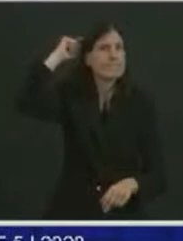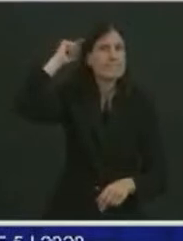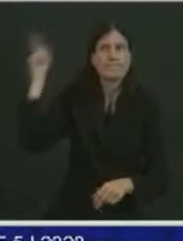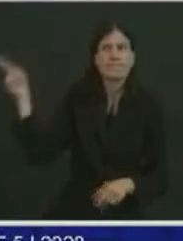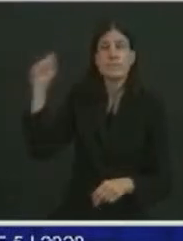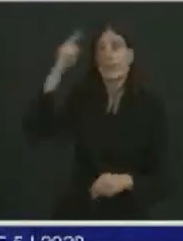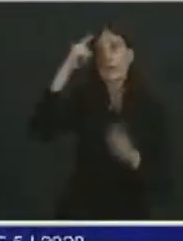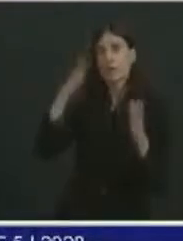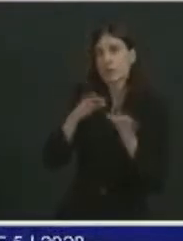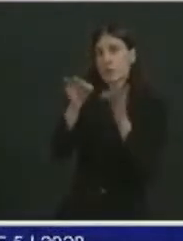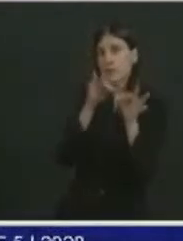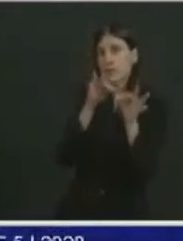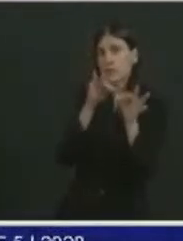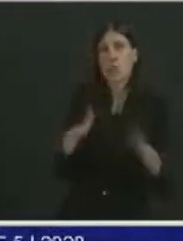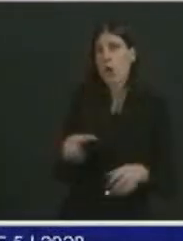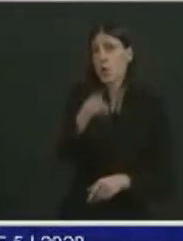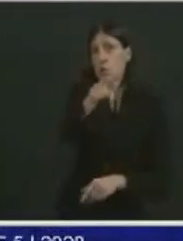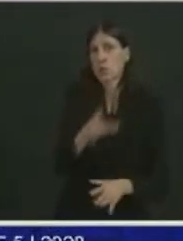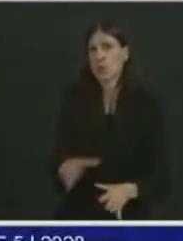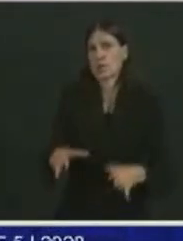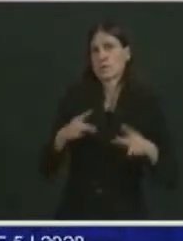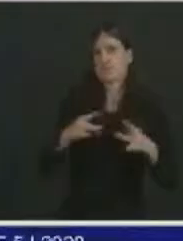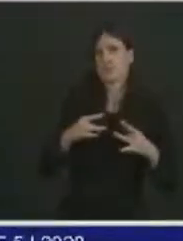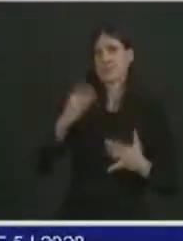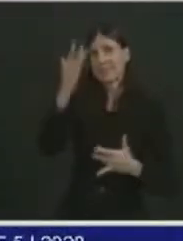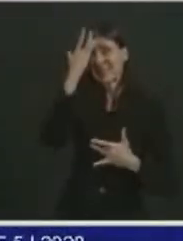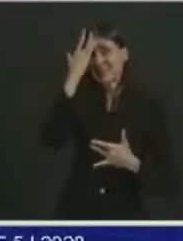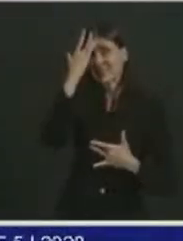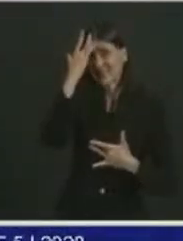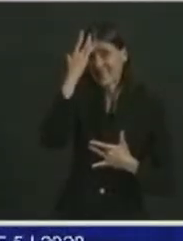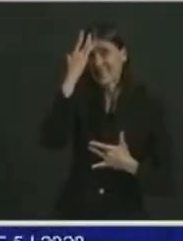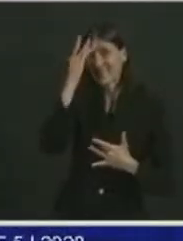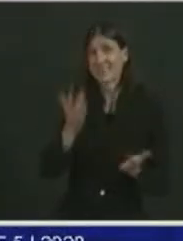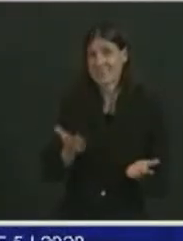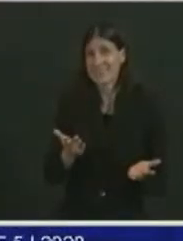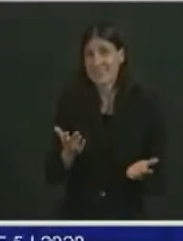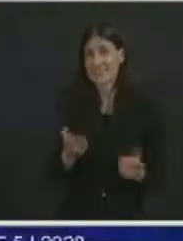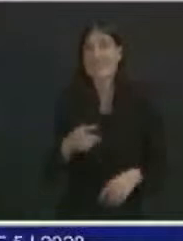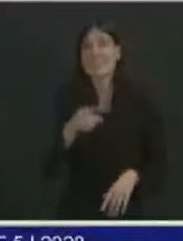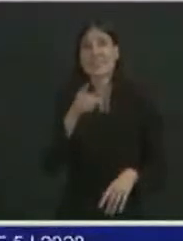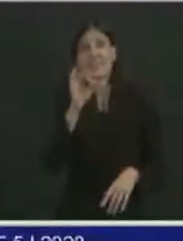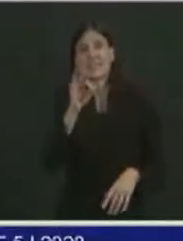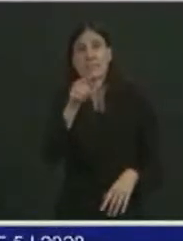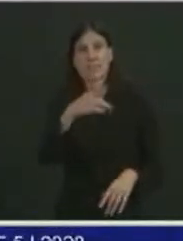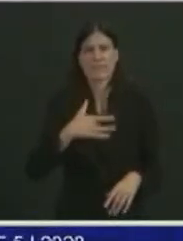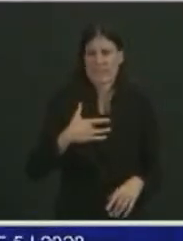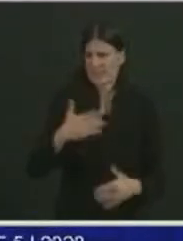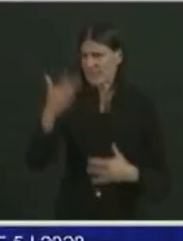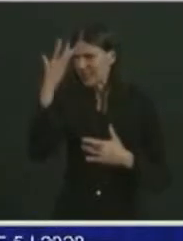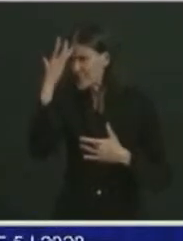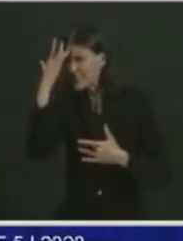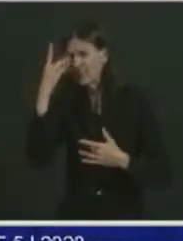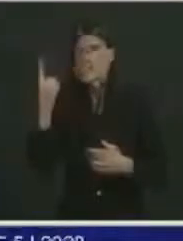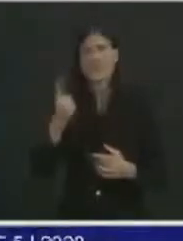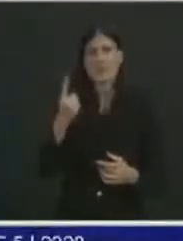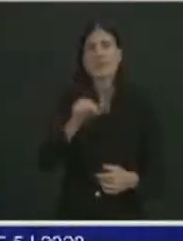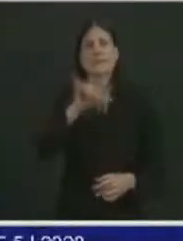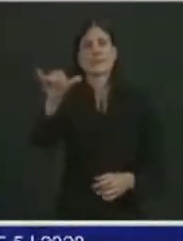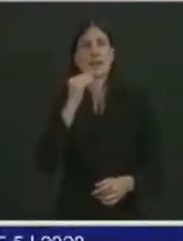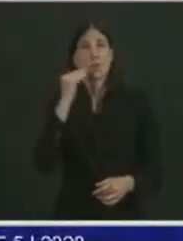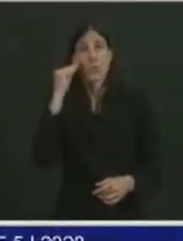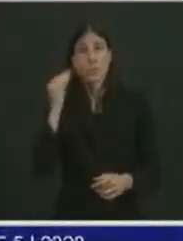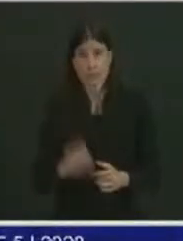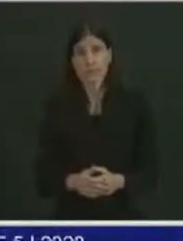heading out. First and foremost, as mentioned, stay home if you are sick. It's been a primary message, and if you